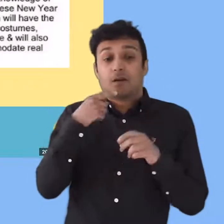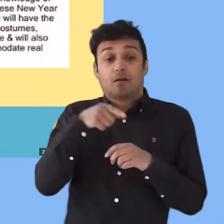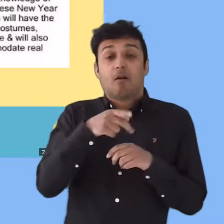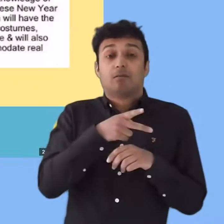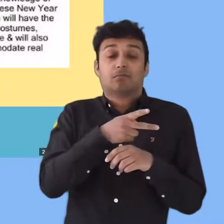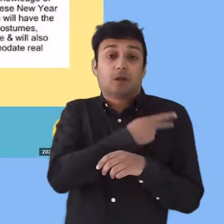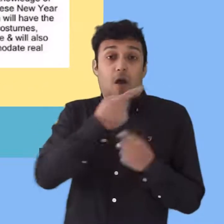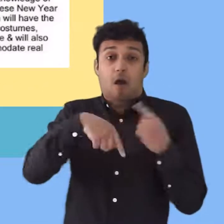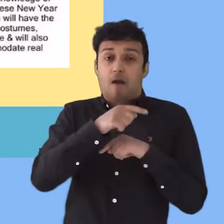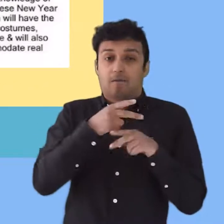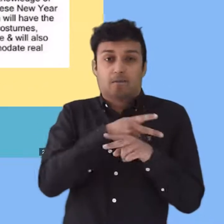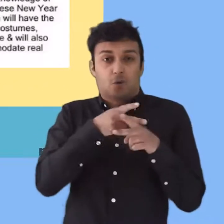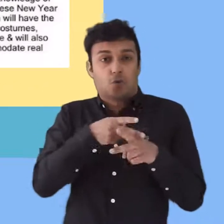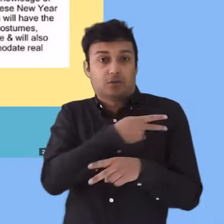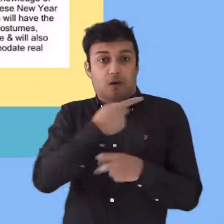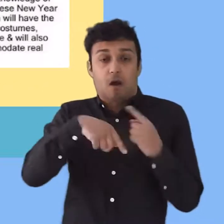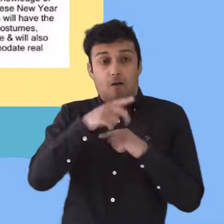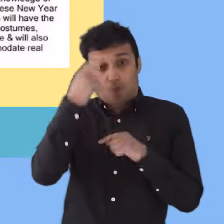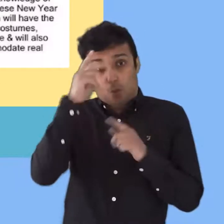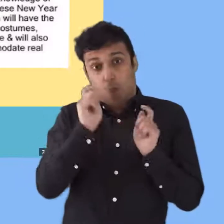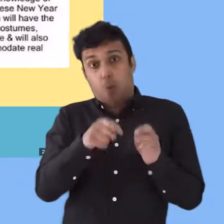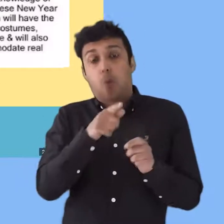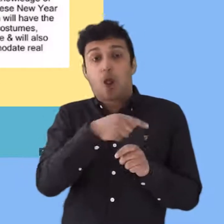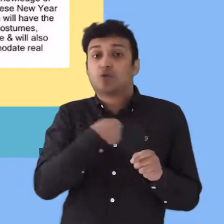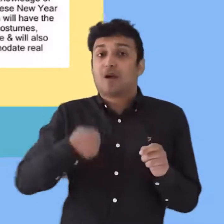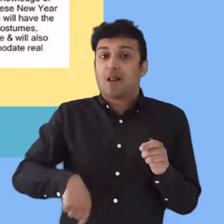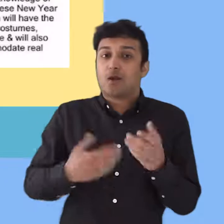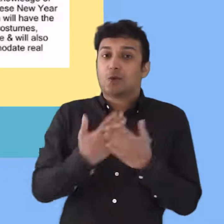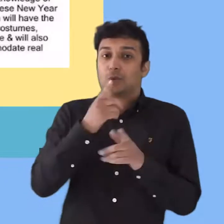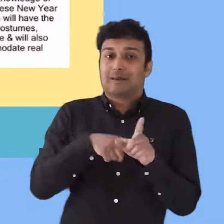staff called it Chinese New Year and said that she couldn't celebrate if she was Korean.